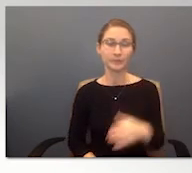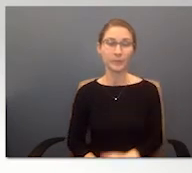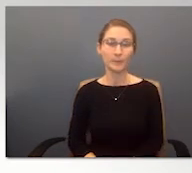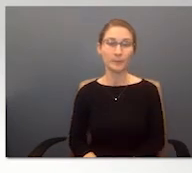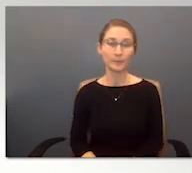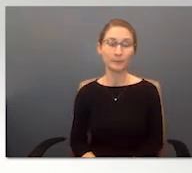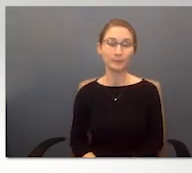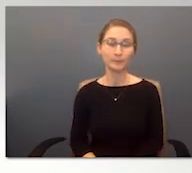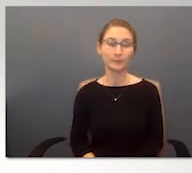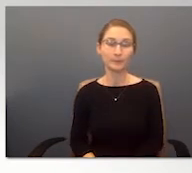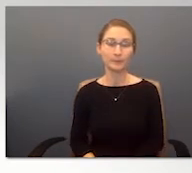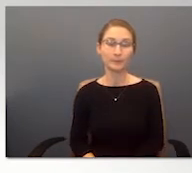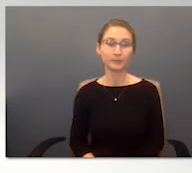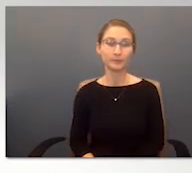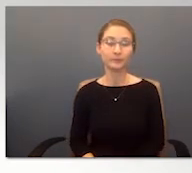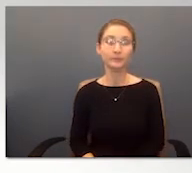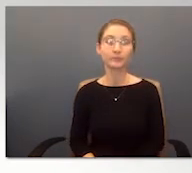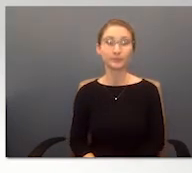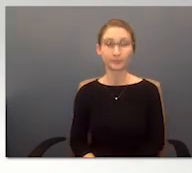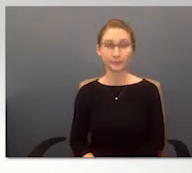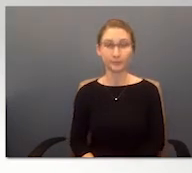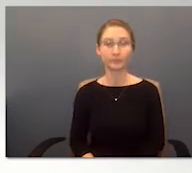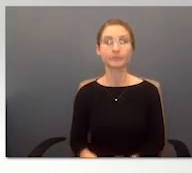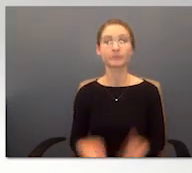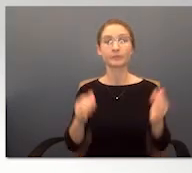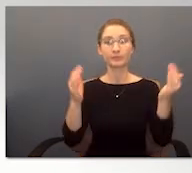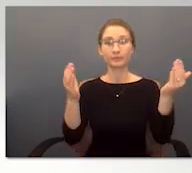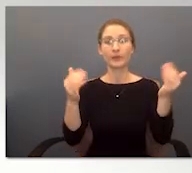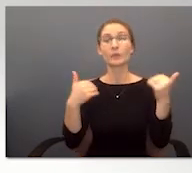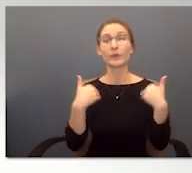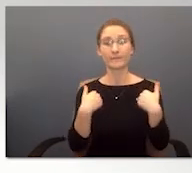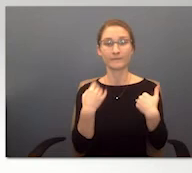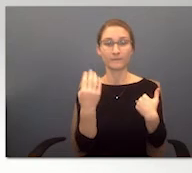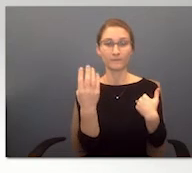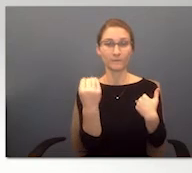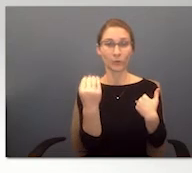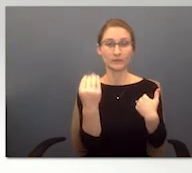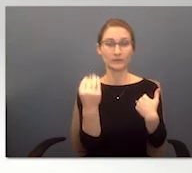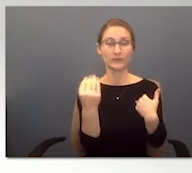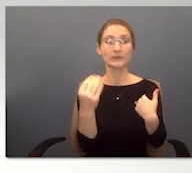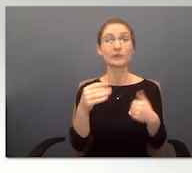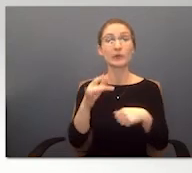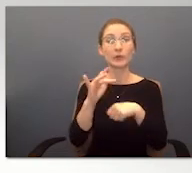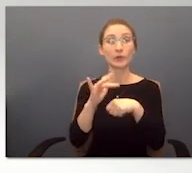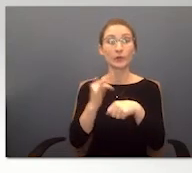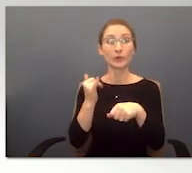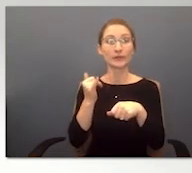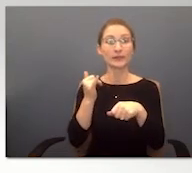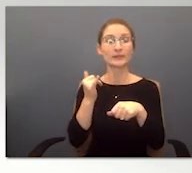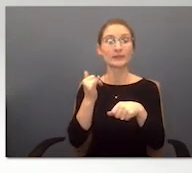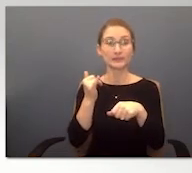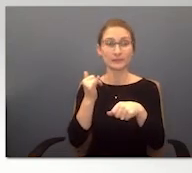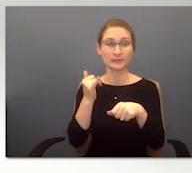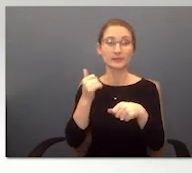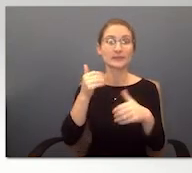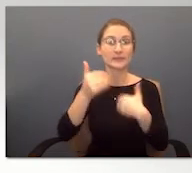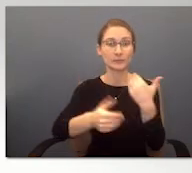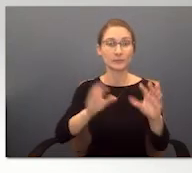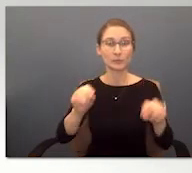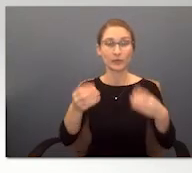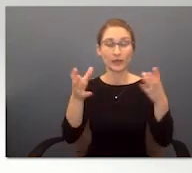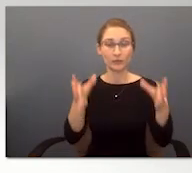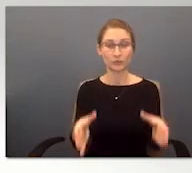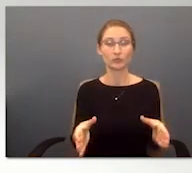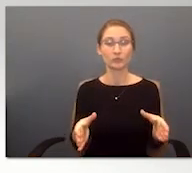grants, dispute resolution. We have, as you know, 14 local Early Steps providers around the state. These